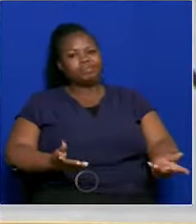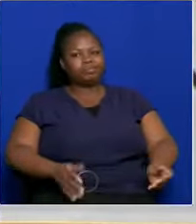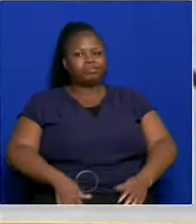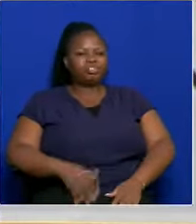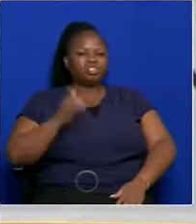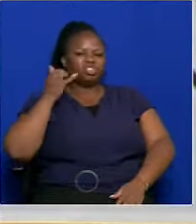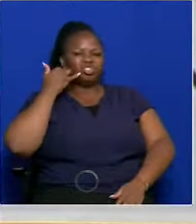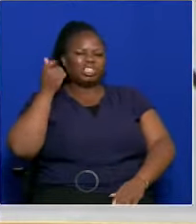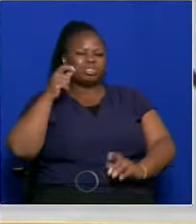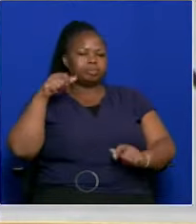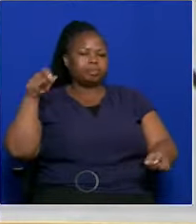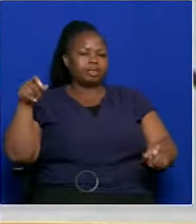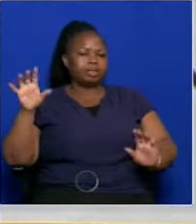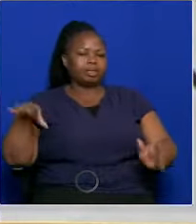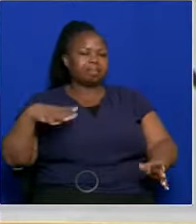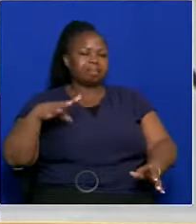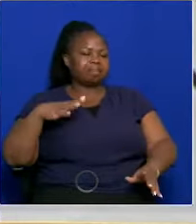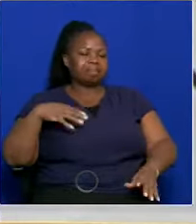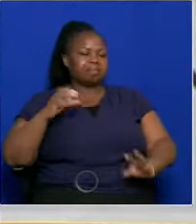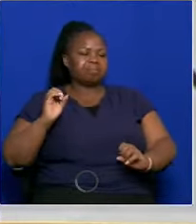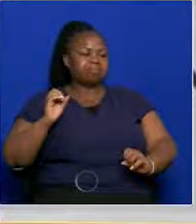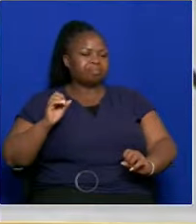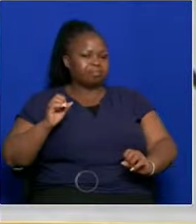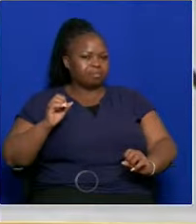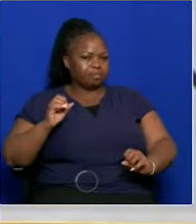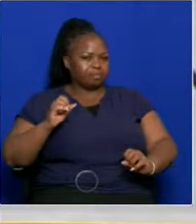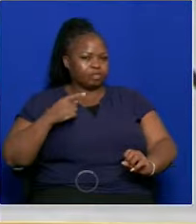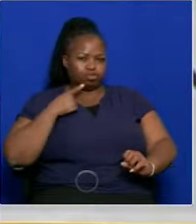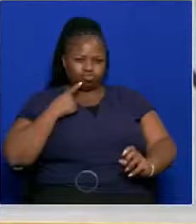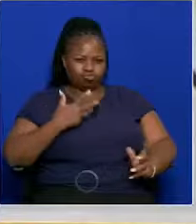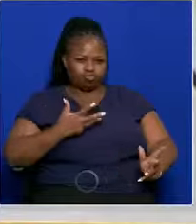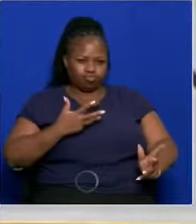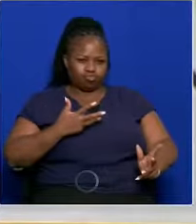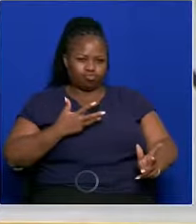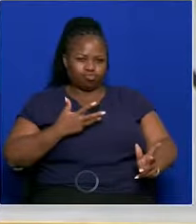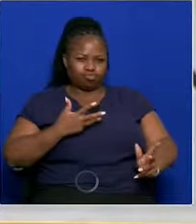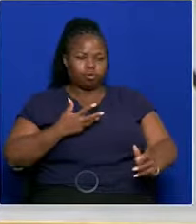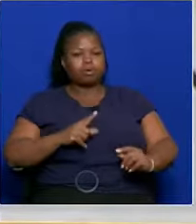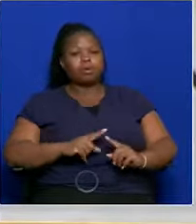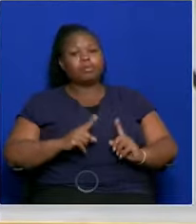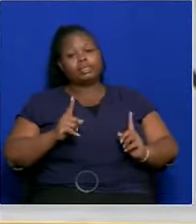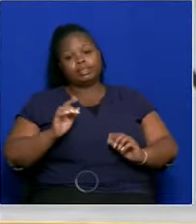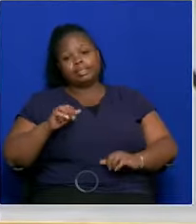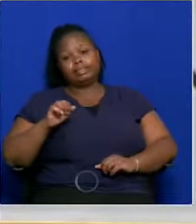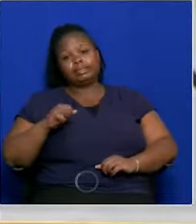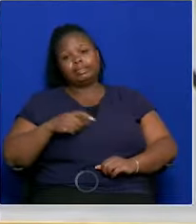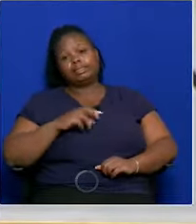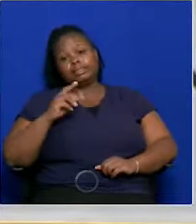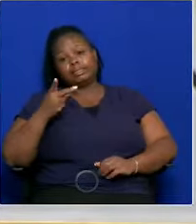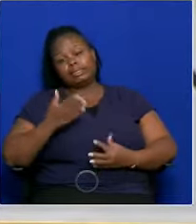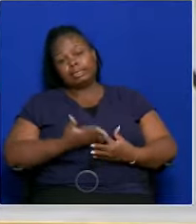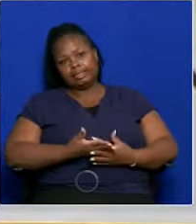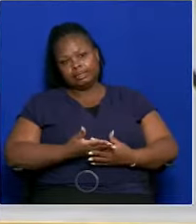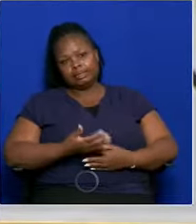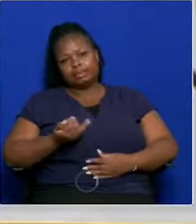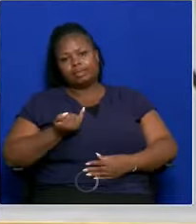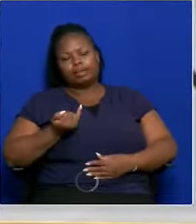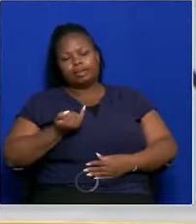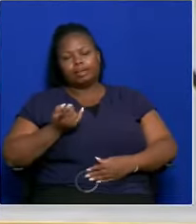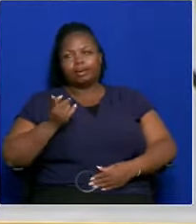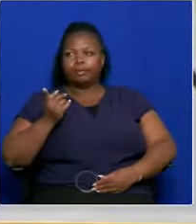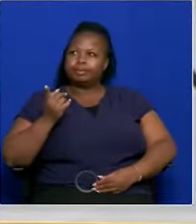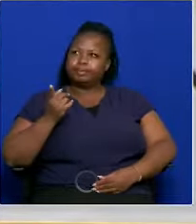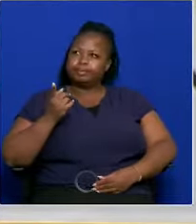nothing against me and so forth. Even though, yes, in other cases, like the one of